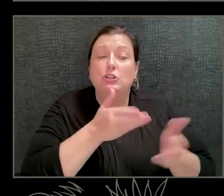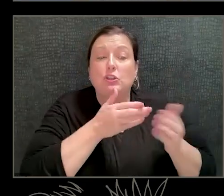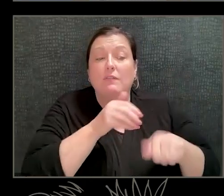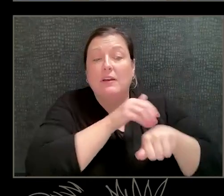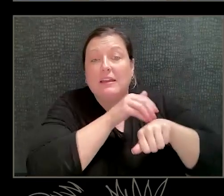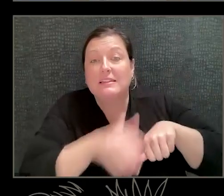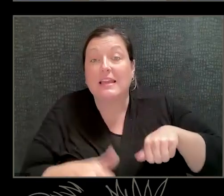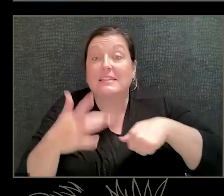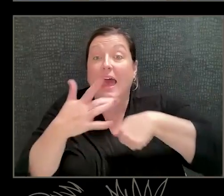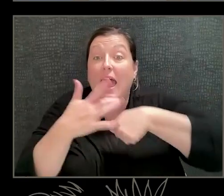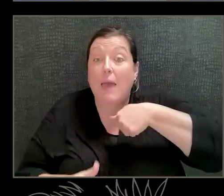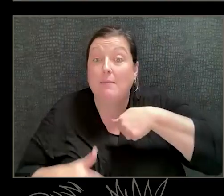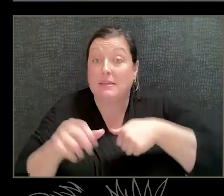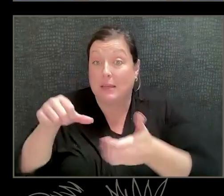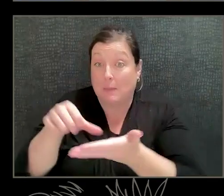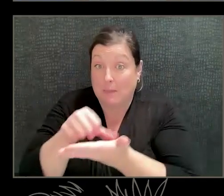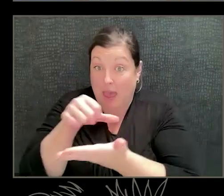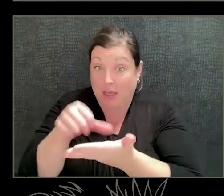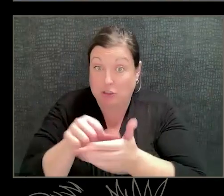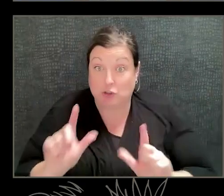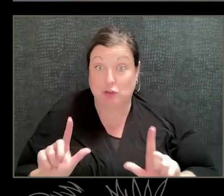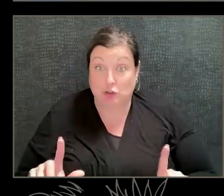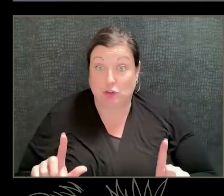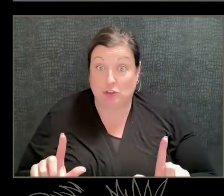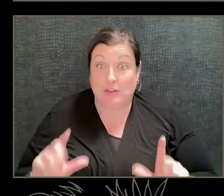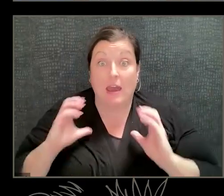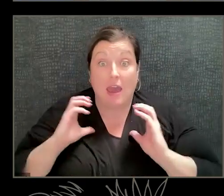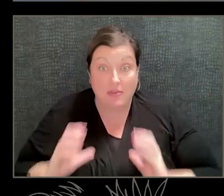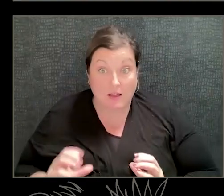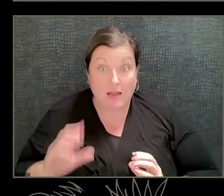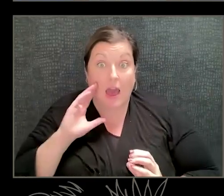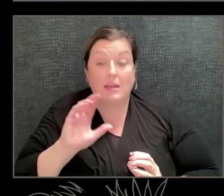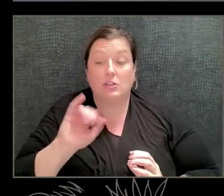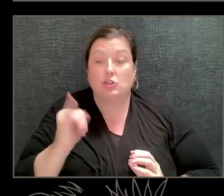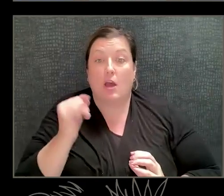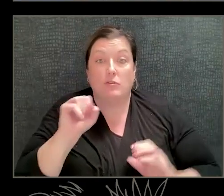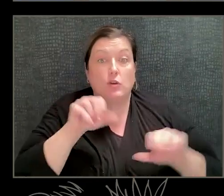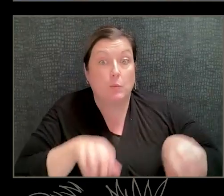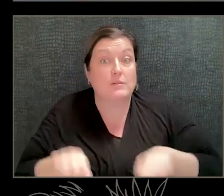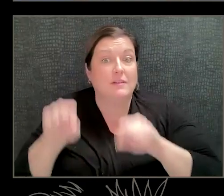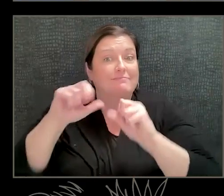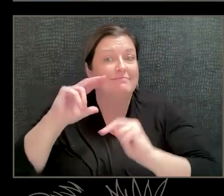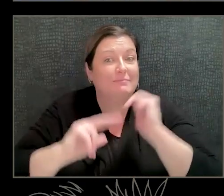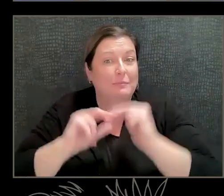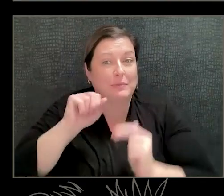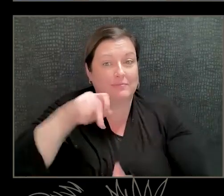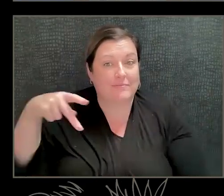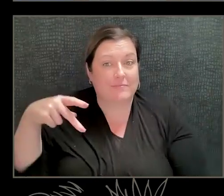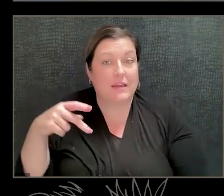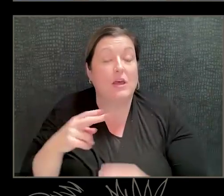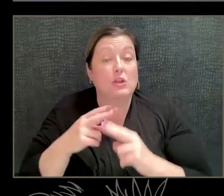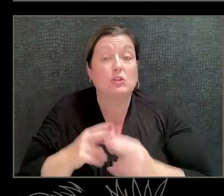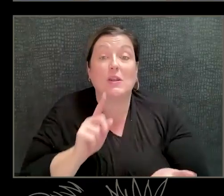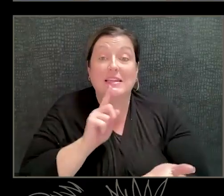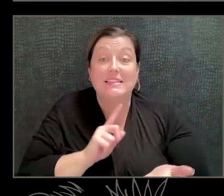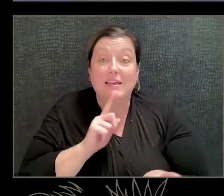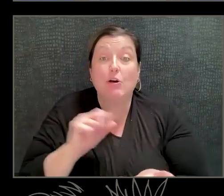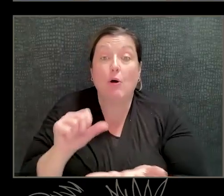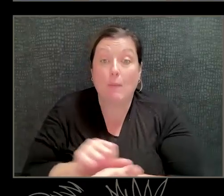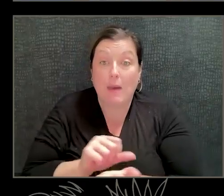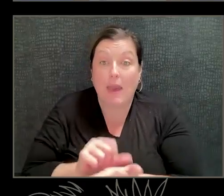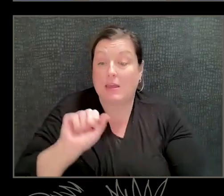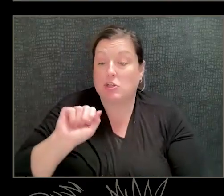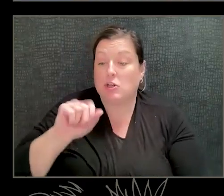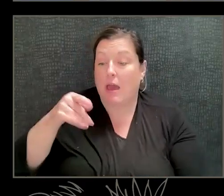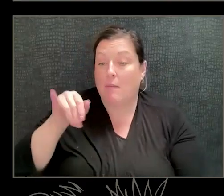of a page, always. And then client-side JavaScript will take over and build the application. That's why it's called a single-page application, because the server